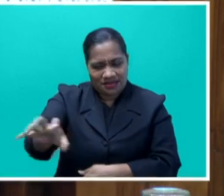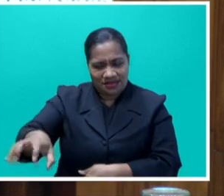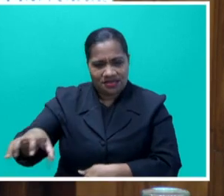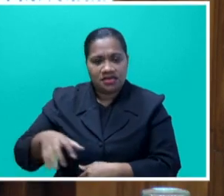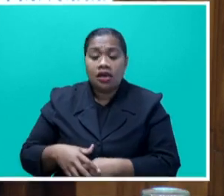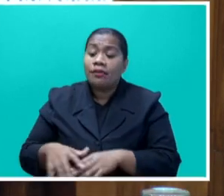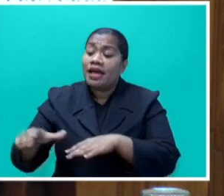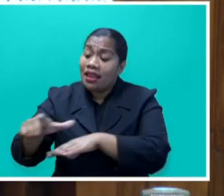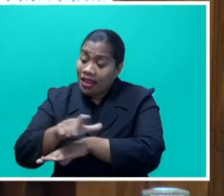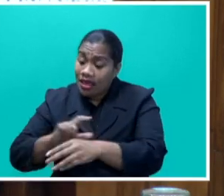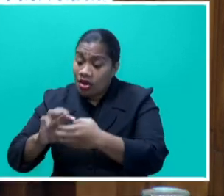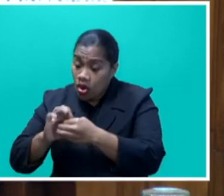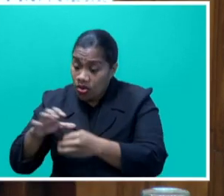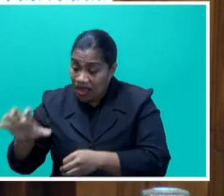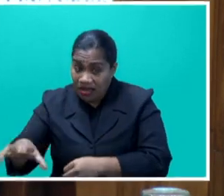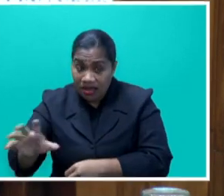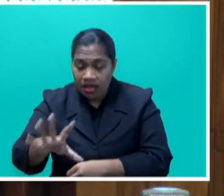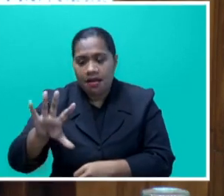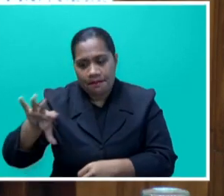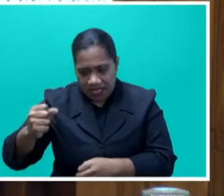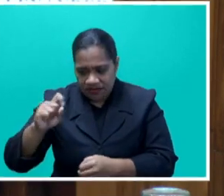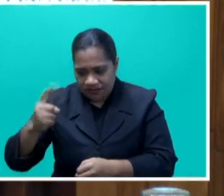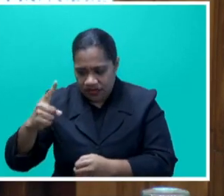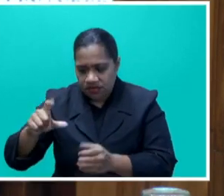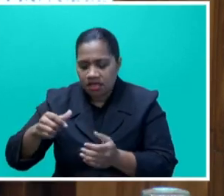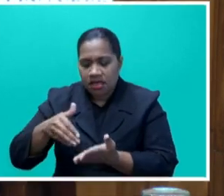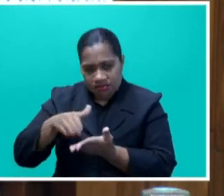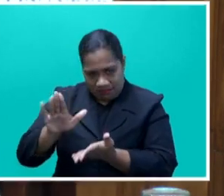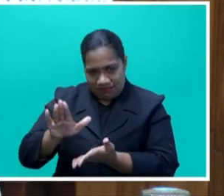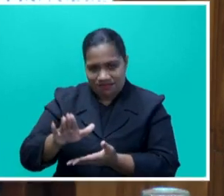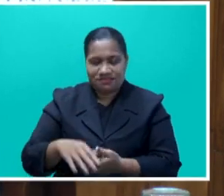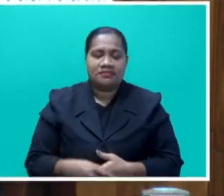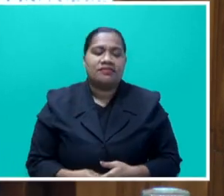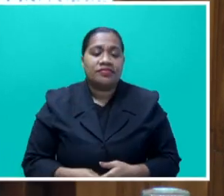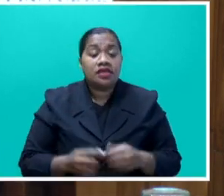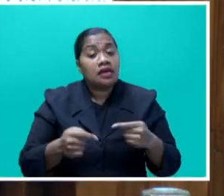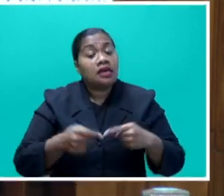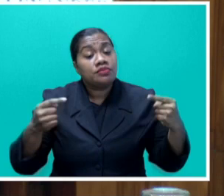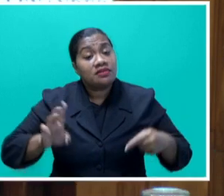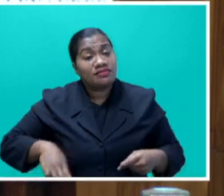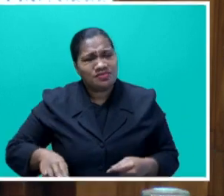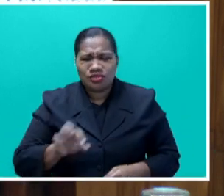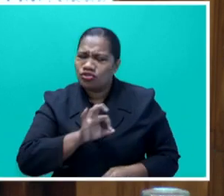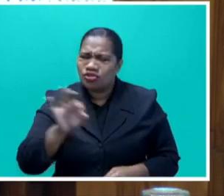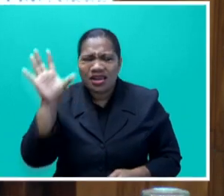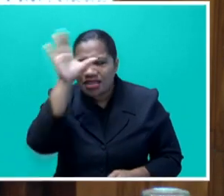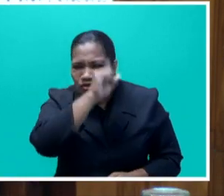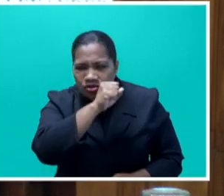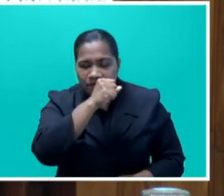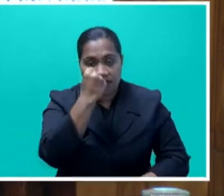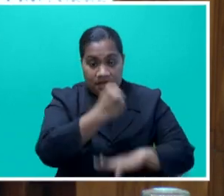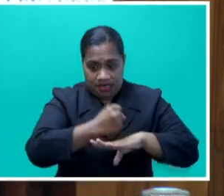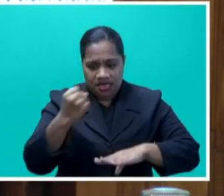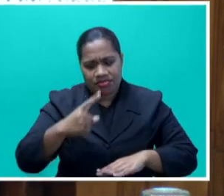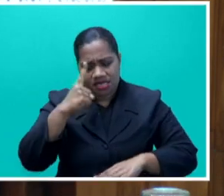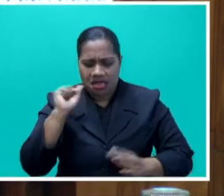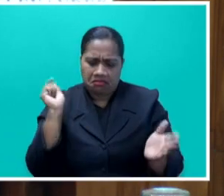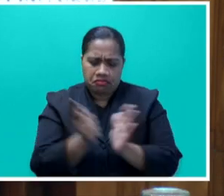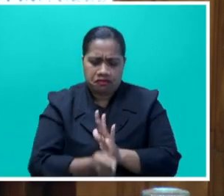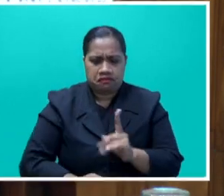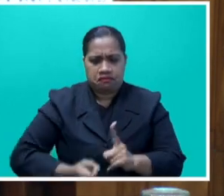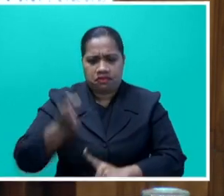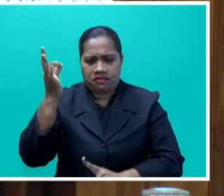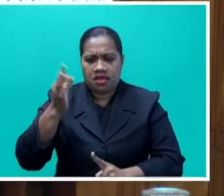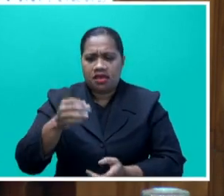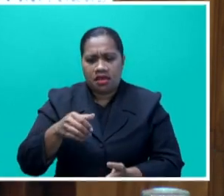give consent. Mr. Speaker, sir, the opposition members should not assume that the government can upgrade or give consent